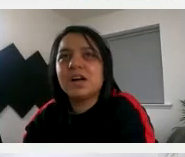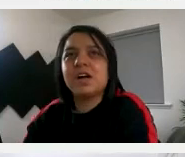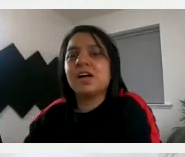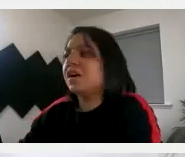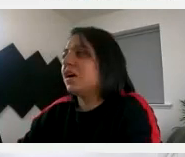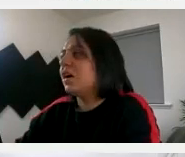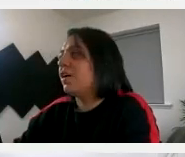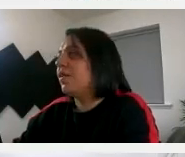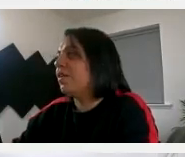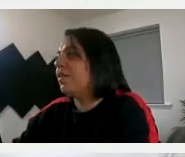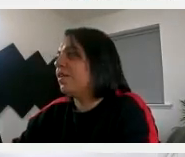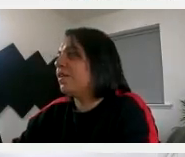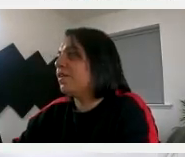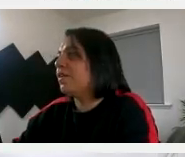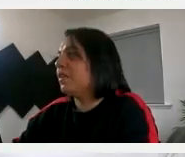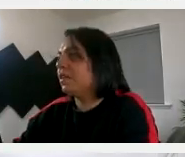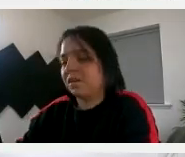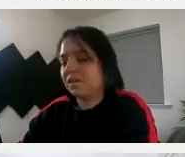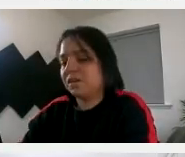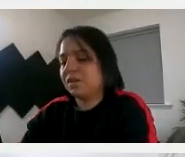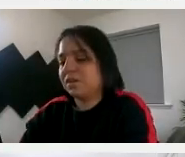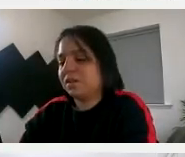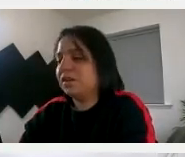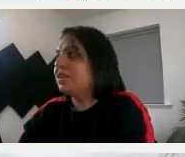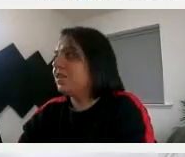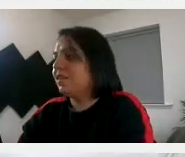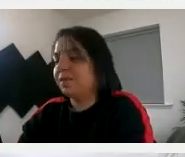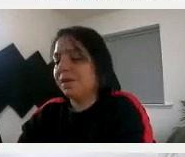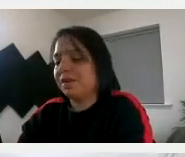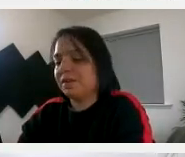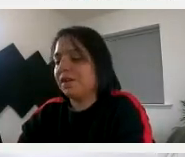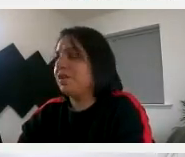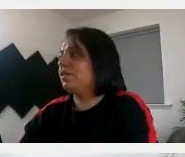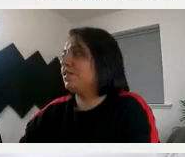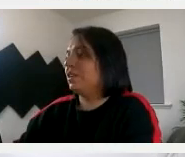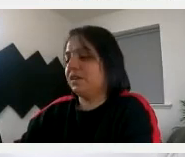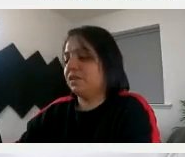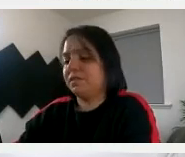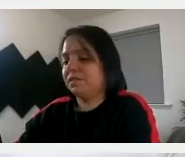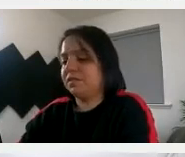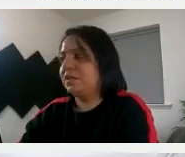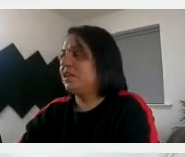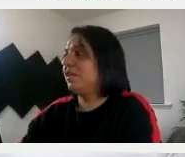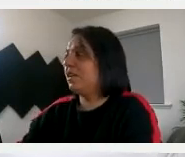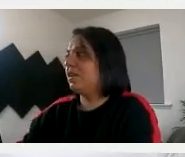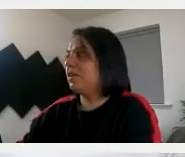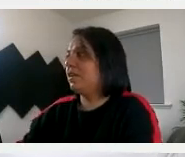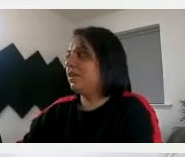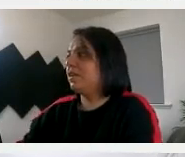Hoodrich. Go ahead. Hoodrich. Is that a clothing brand? Yeah, Harsh said yeah. Is that